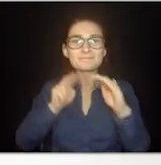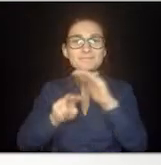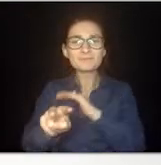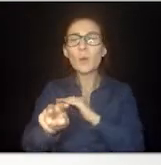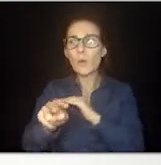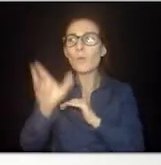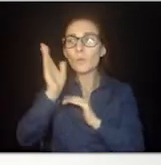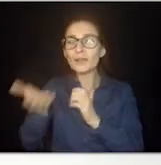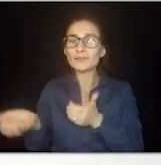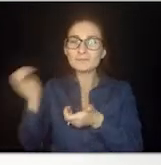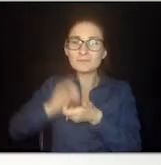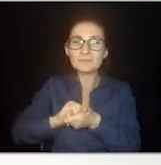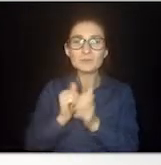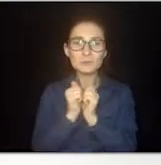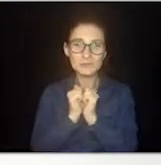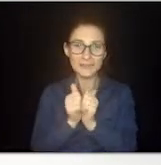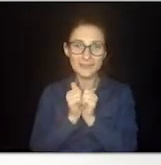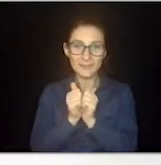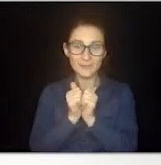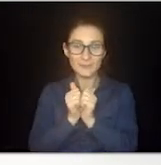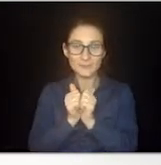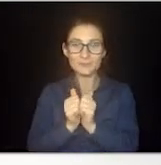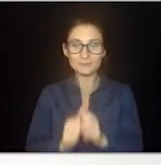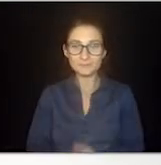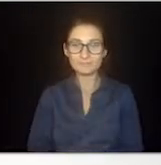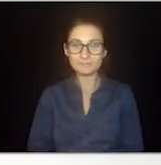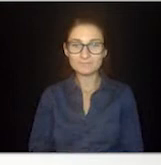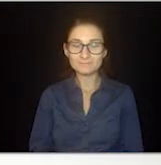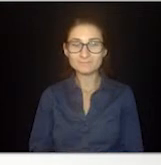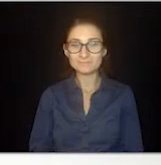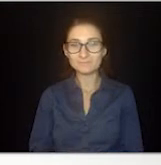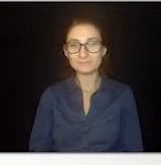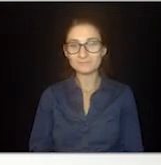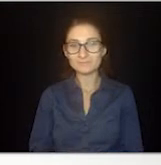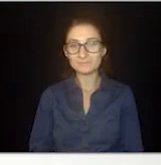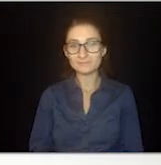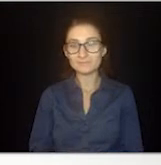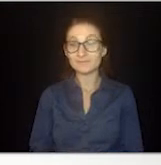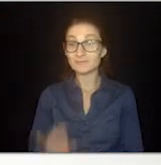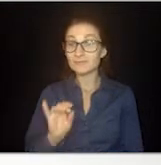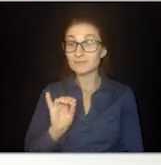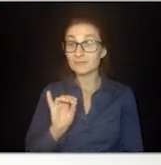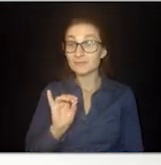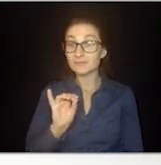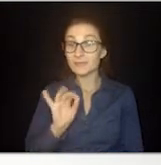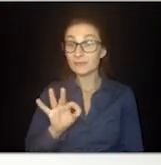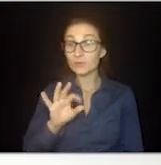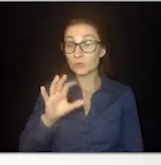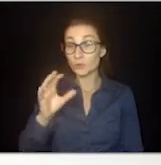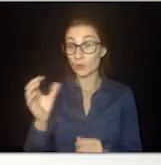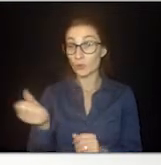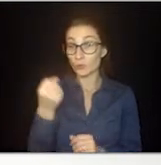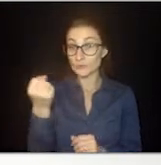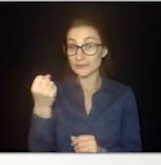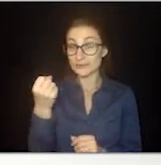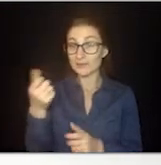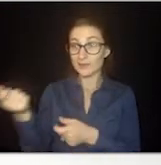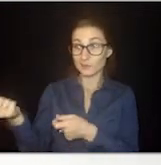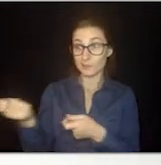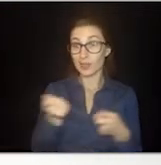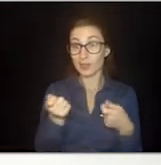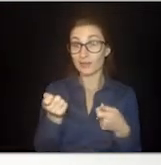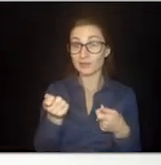with me. And if you're holding and pulling, they've done MRIs